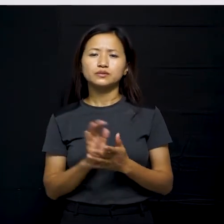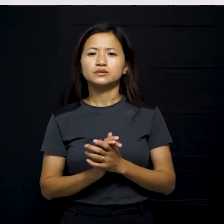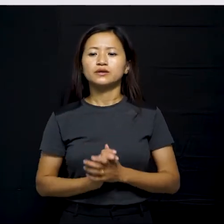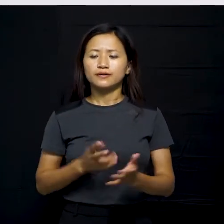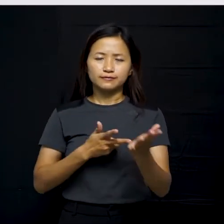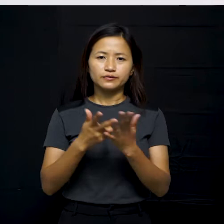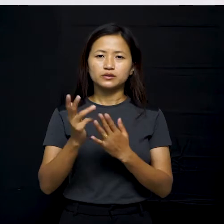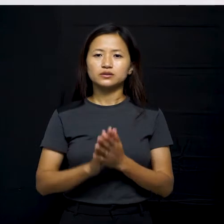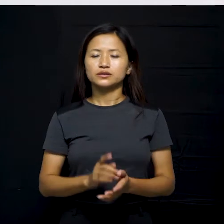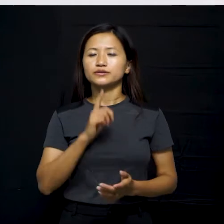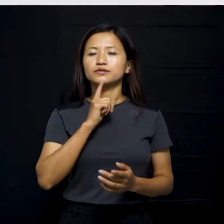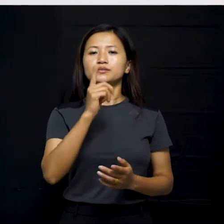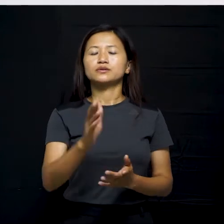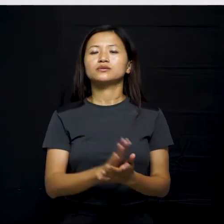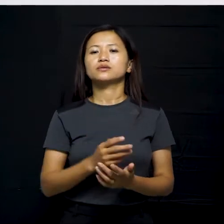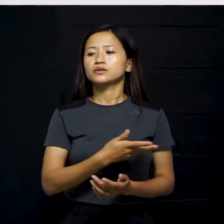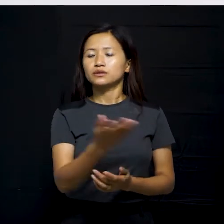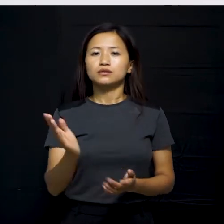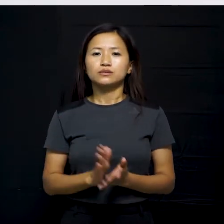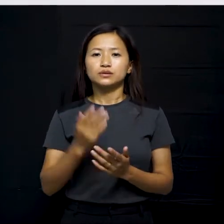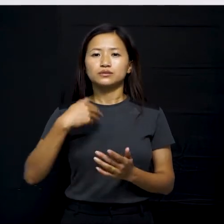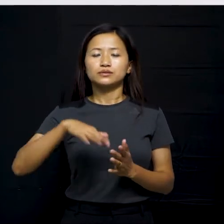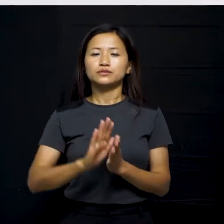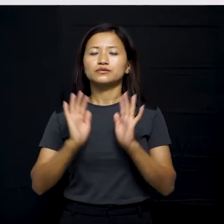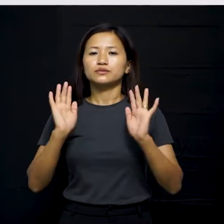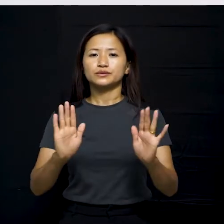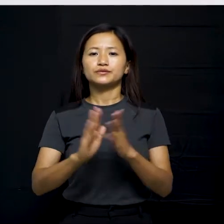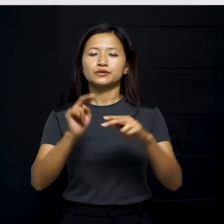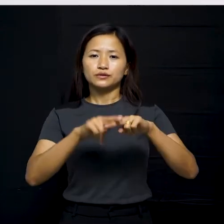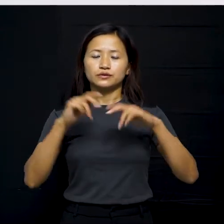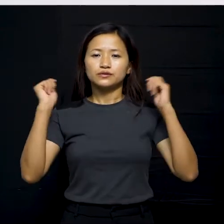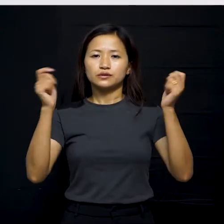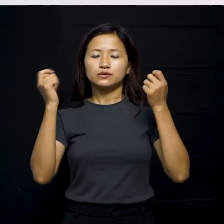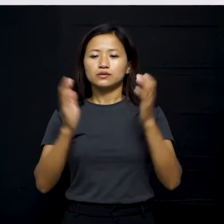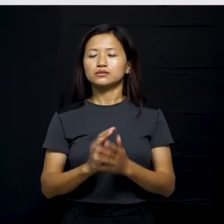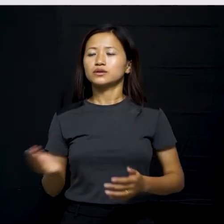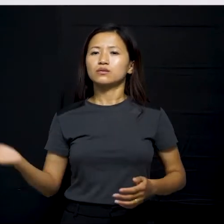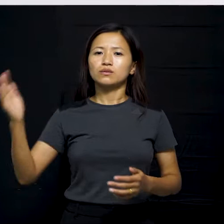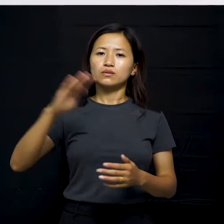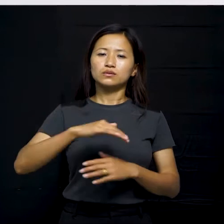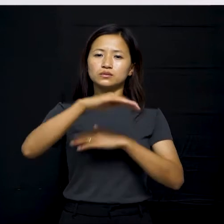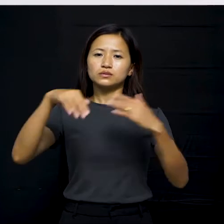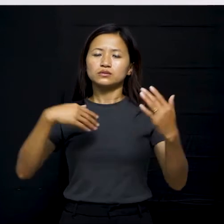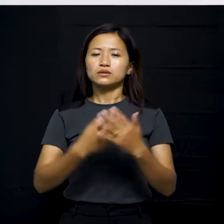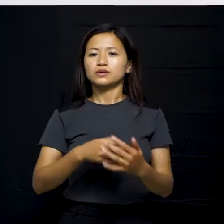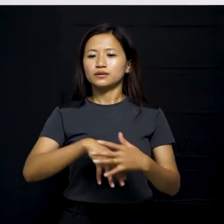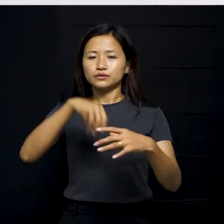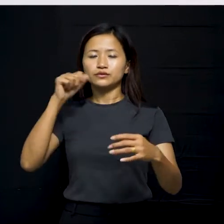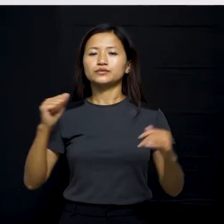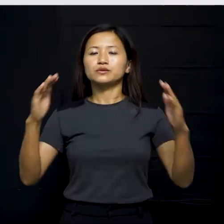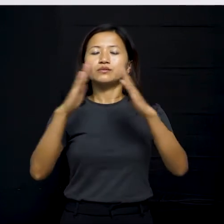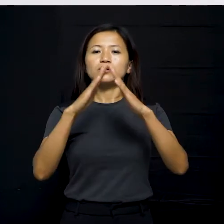the villagers get the information that they are going to have their festivals, they all come out from their homes and they